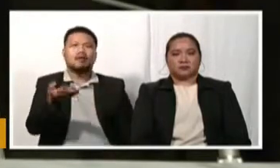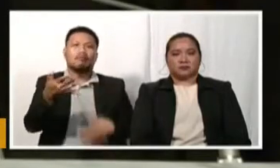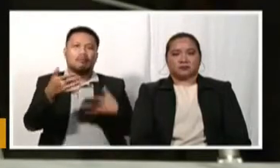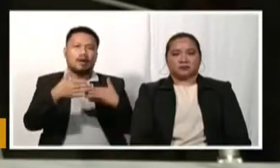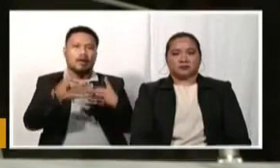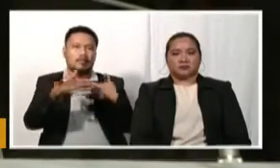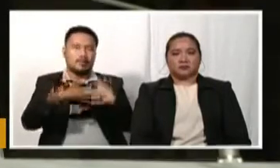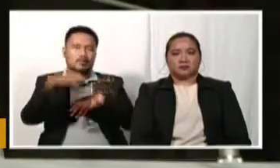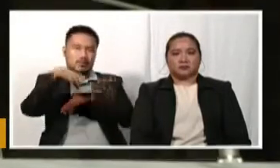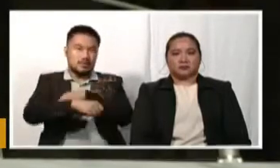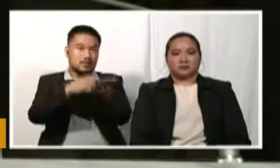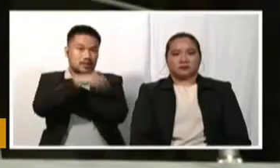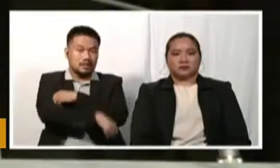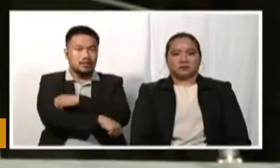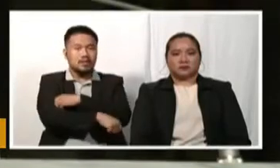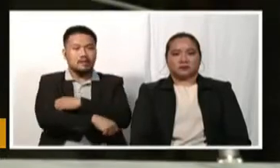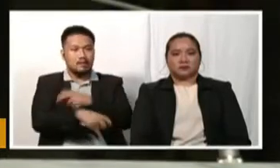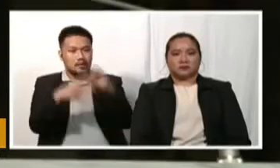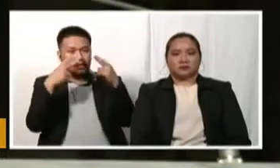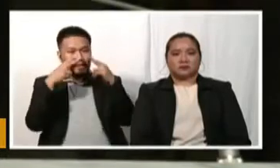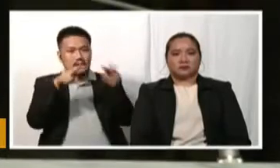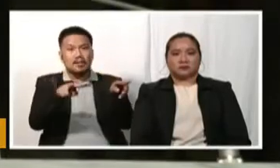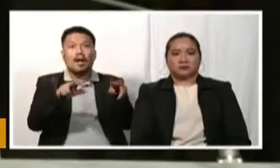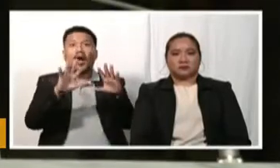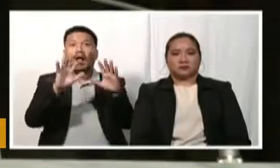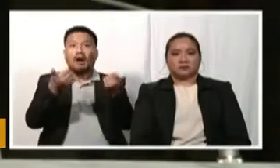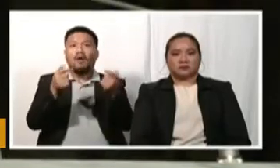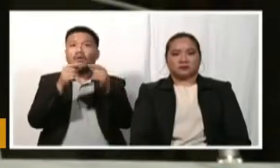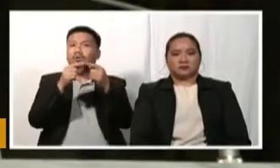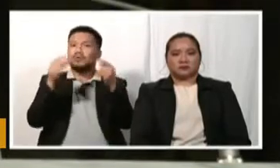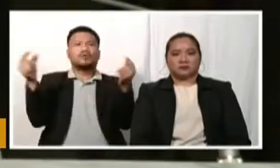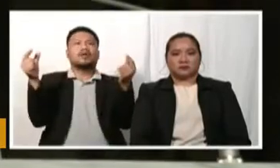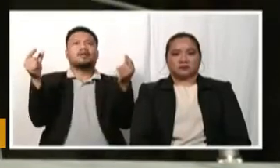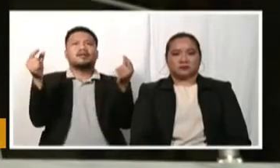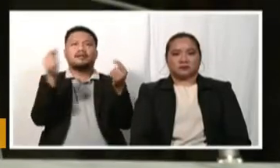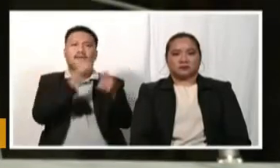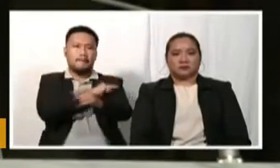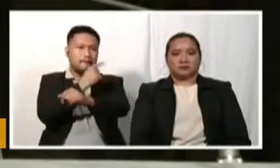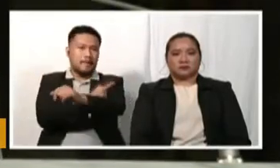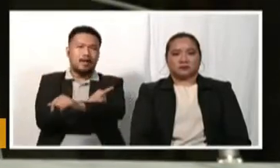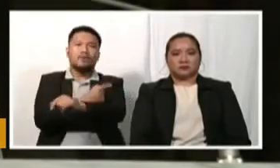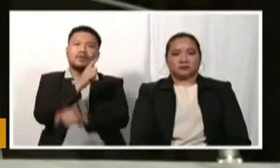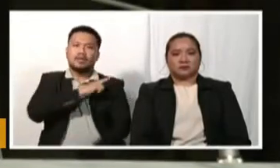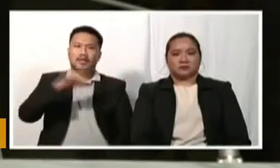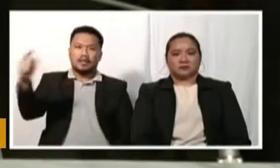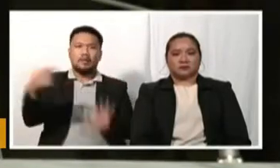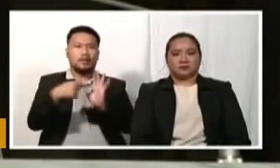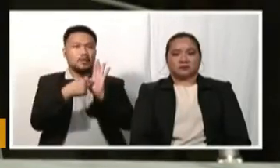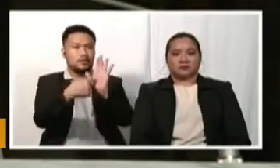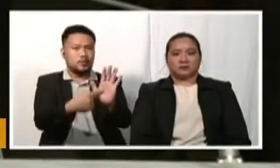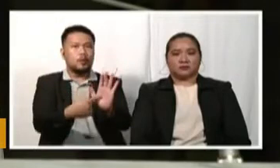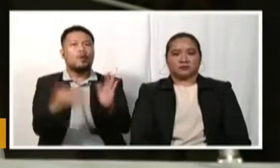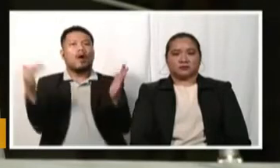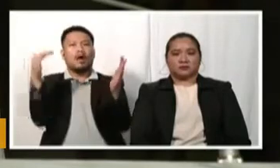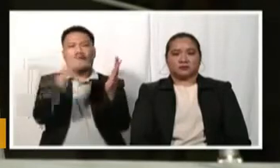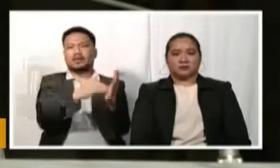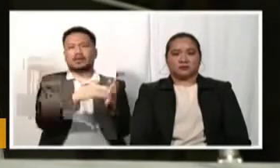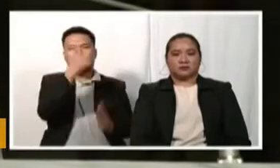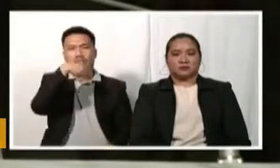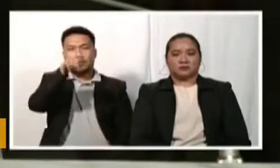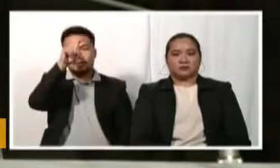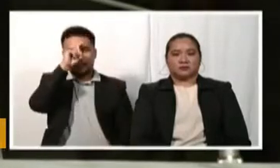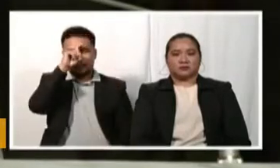and beheld the great power that the Lord has shown against the Egyptians,